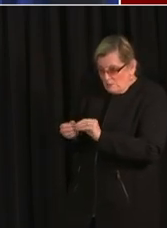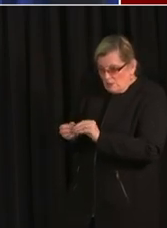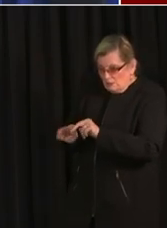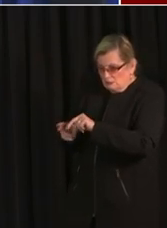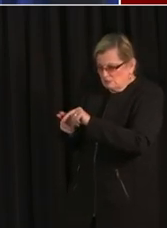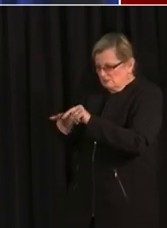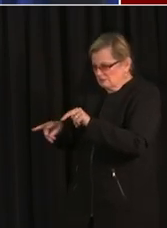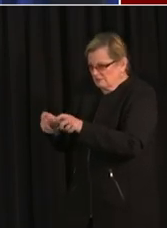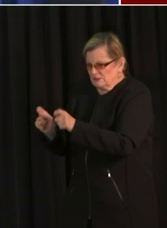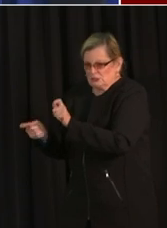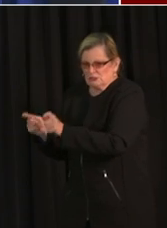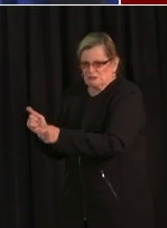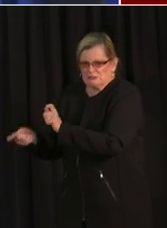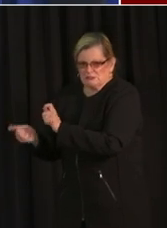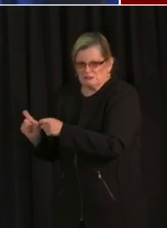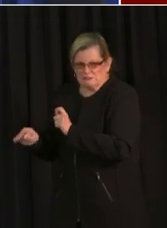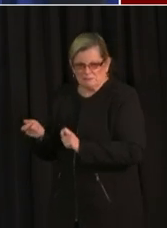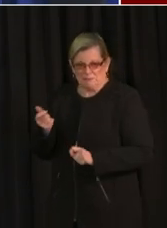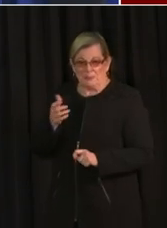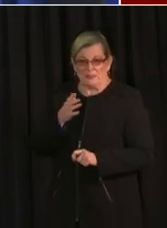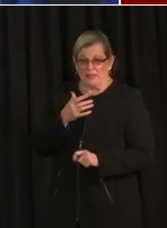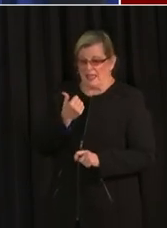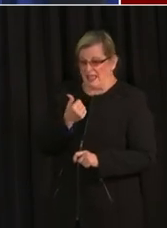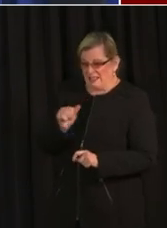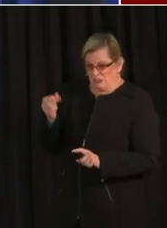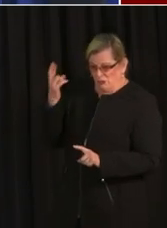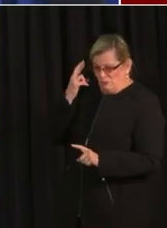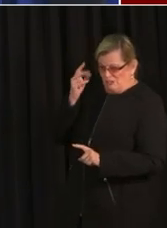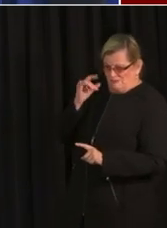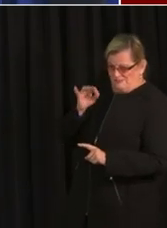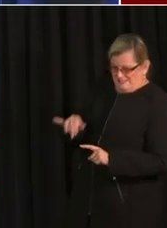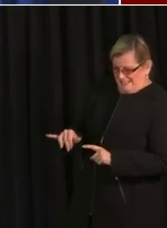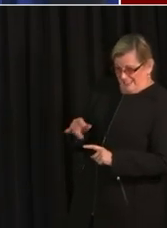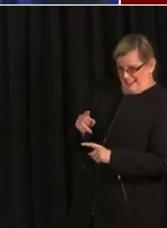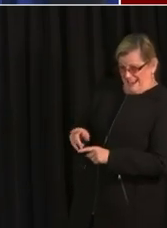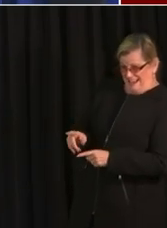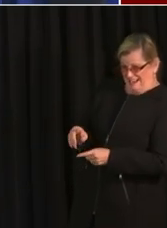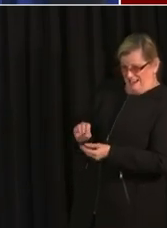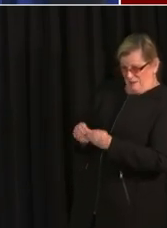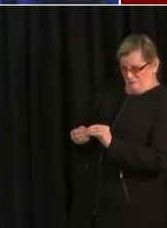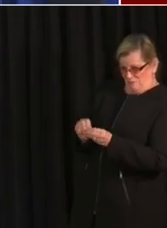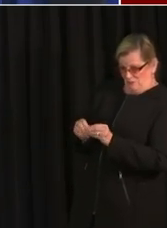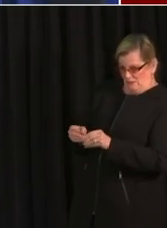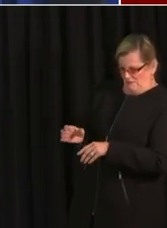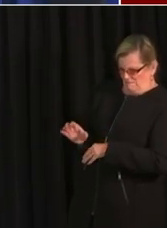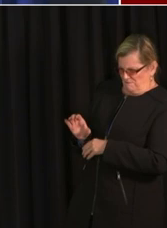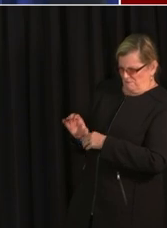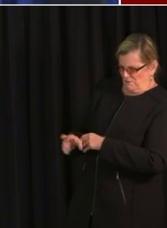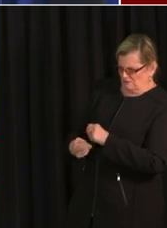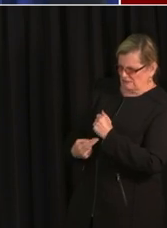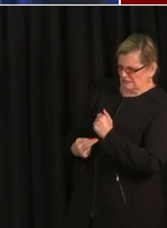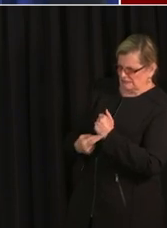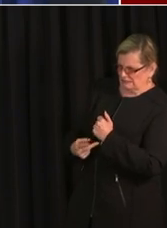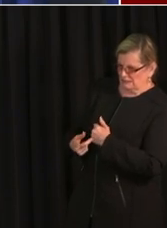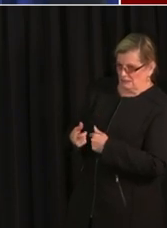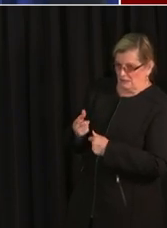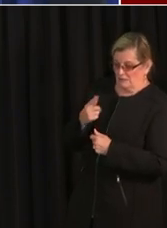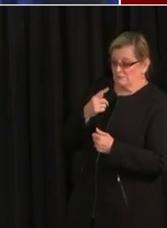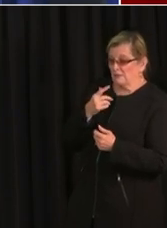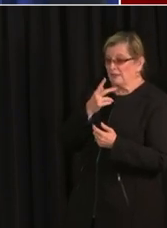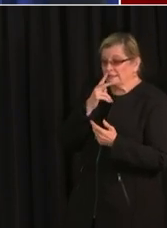deaths change to any particular sector. I would never be pushed into a position to guarantee that anything would